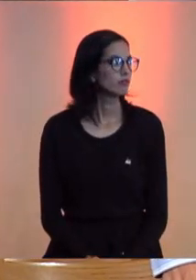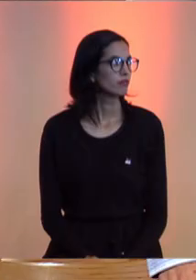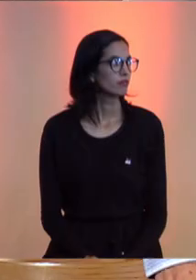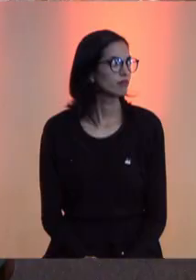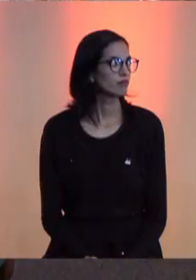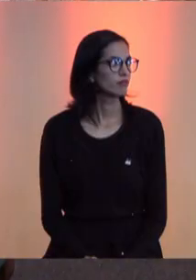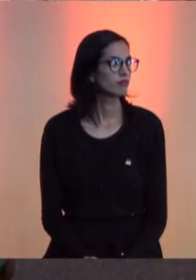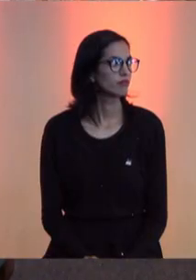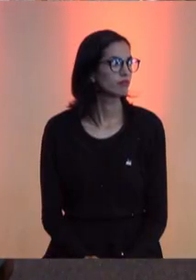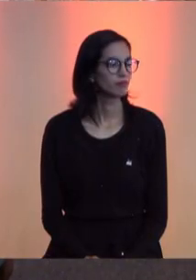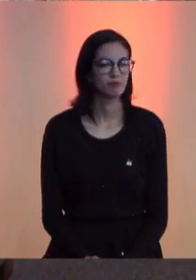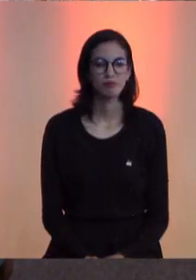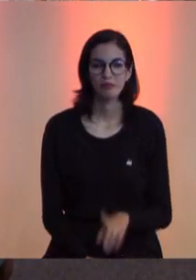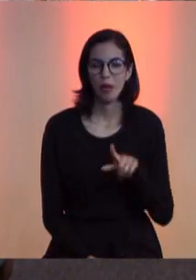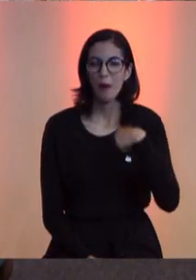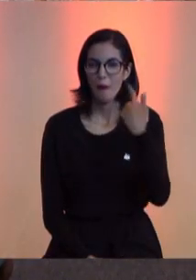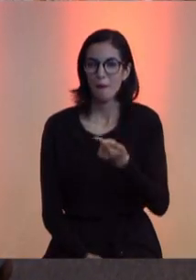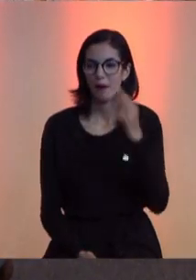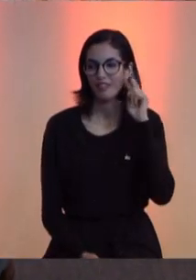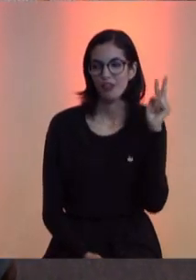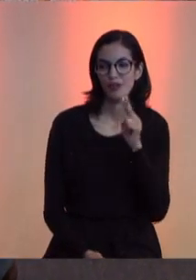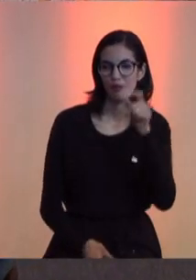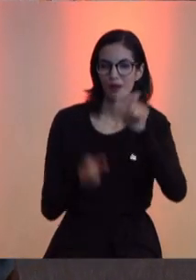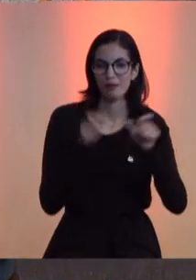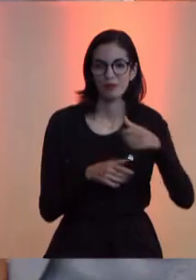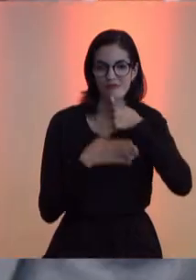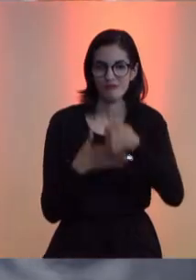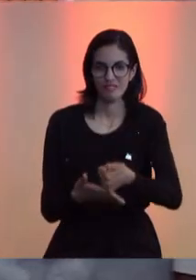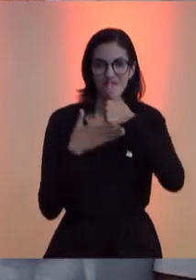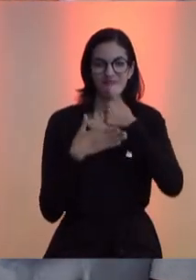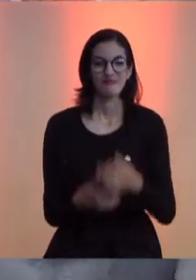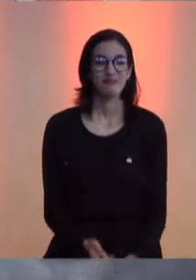Okay. Yes. Mañana. Okay. Yeah. Mañana.